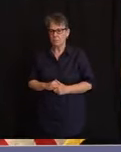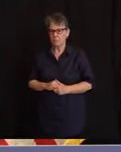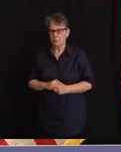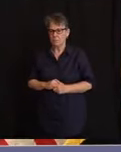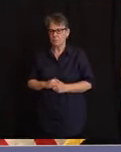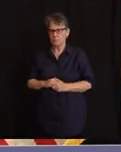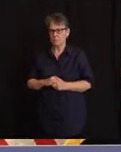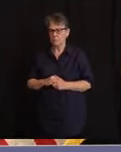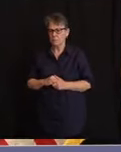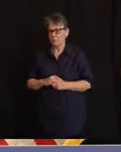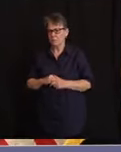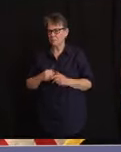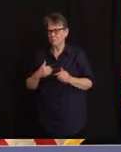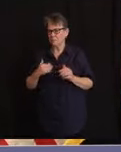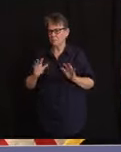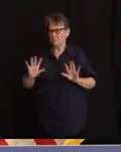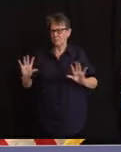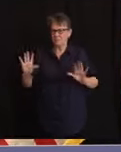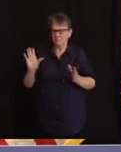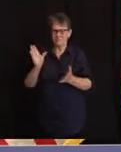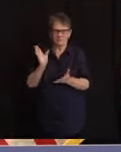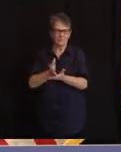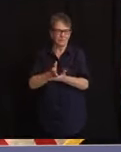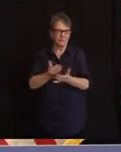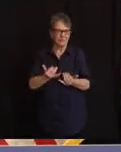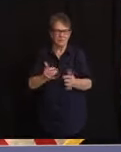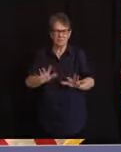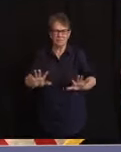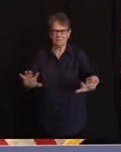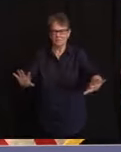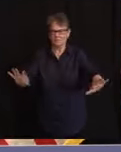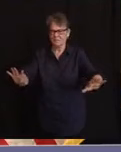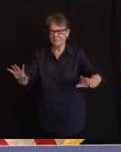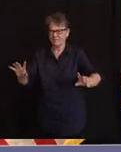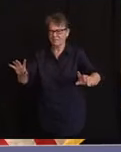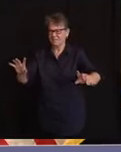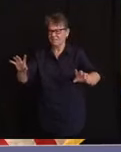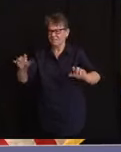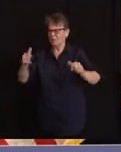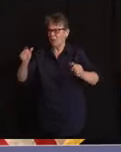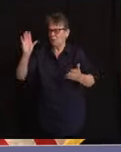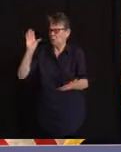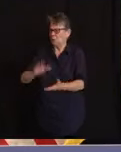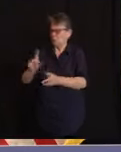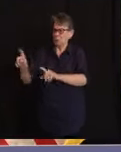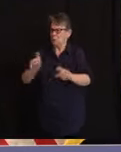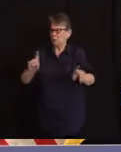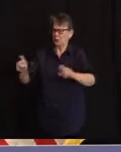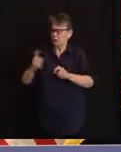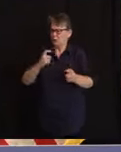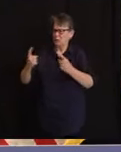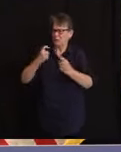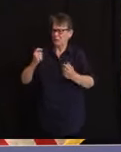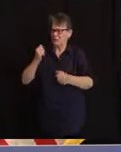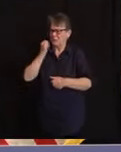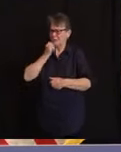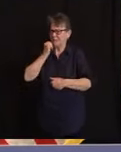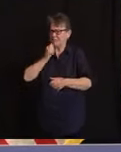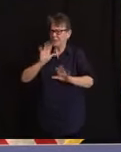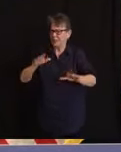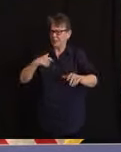a follow-up that you could get. So we'll be back here at 1 o'clock tomorrow. The White House